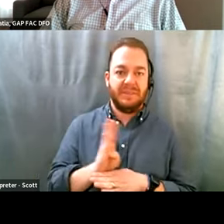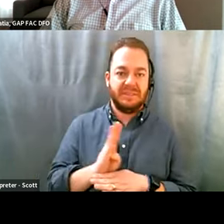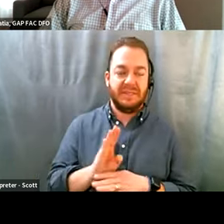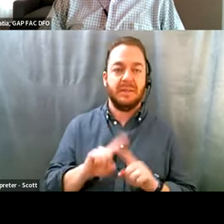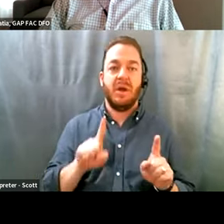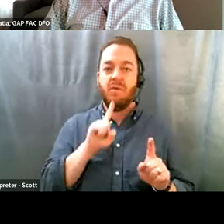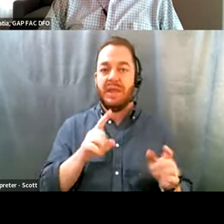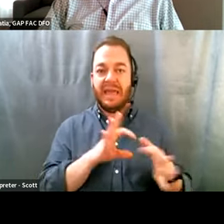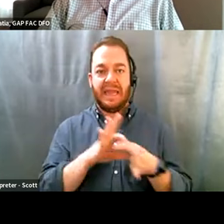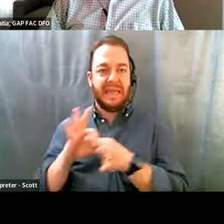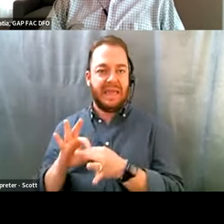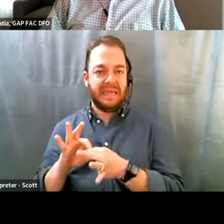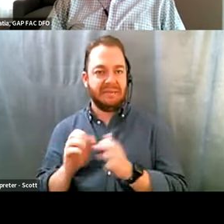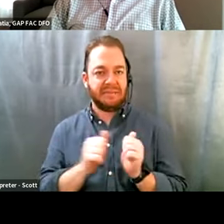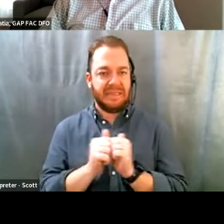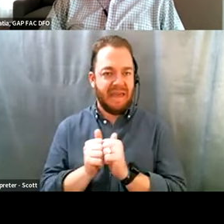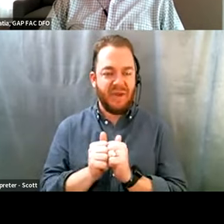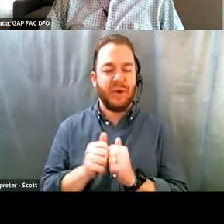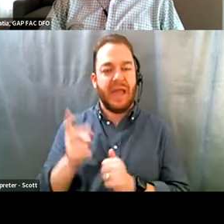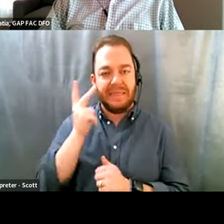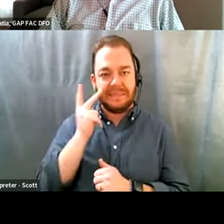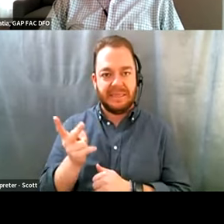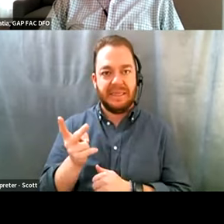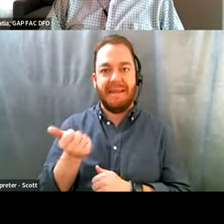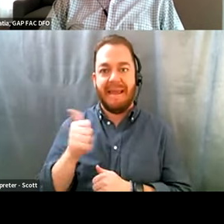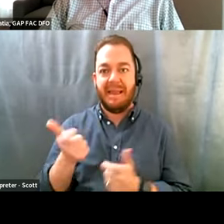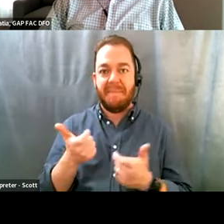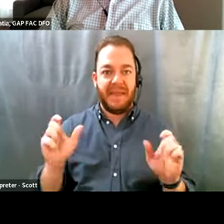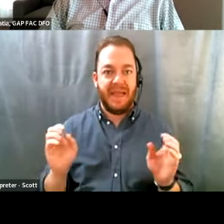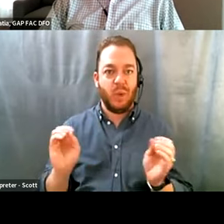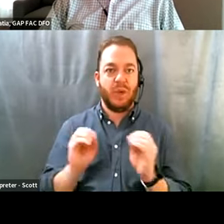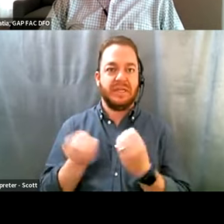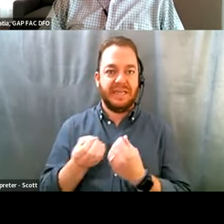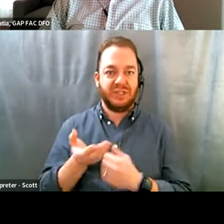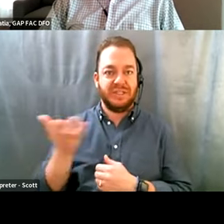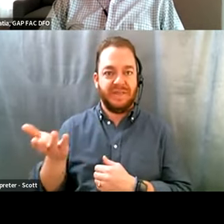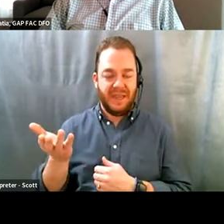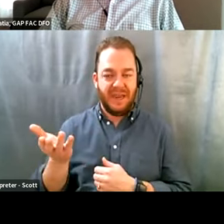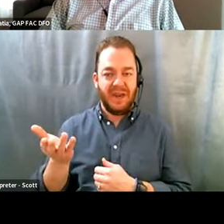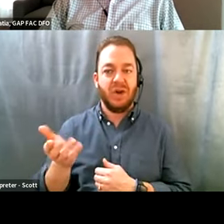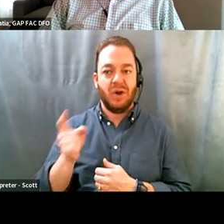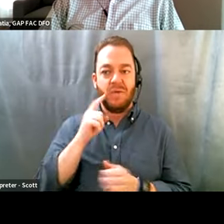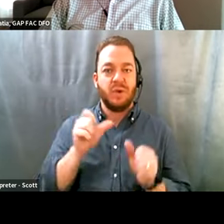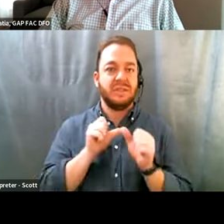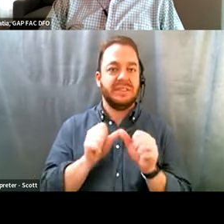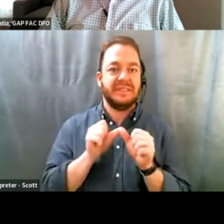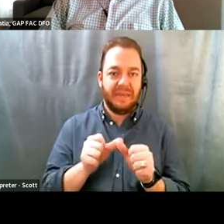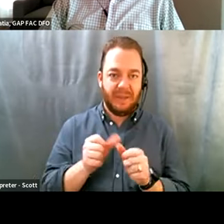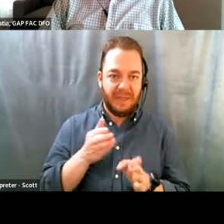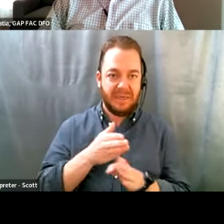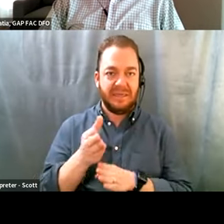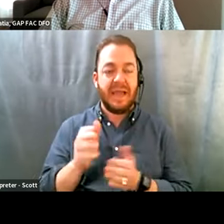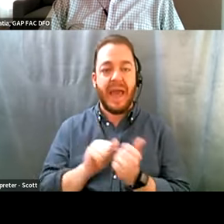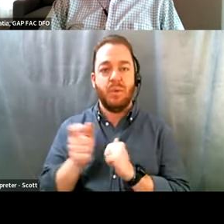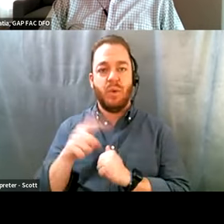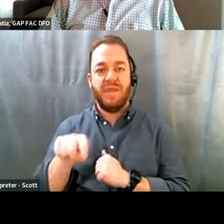really linking the two together and seeing if there are any big organizations out there, especially in the sustainability space, and how do